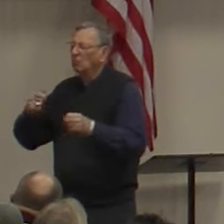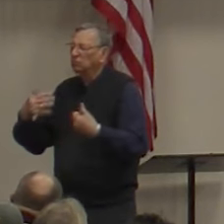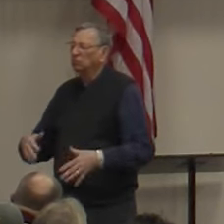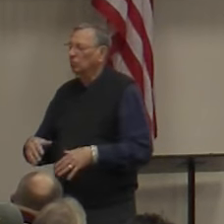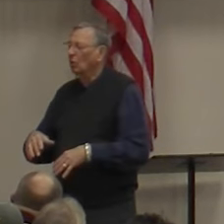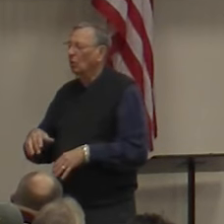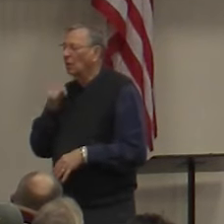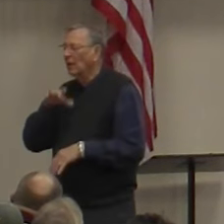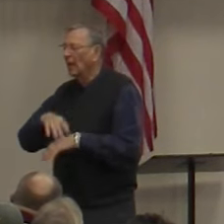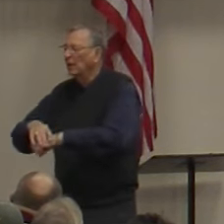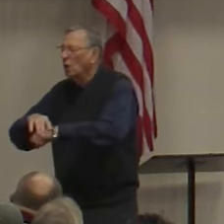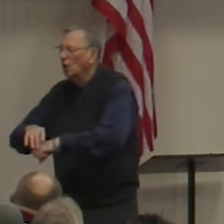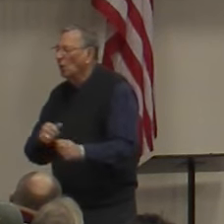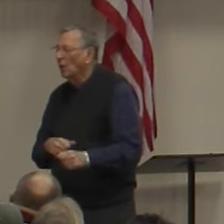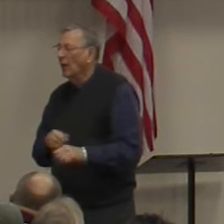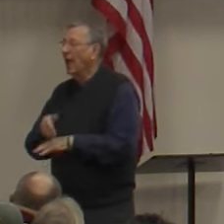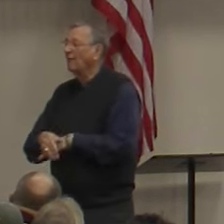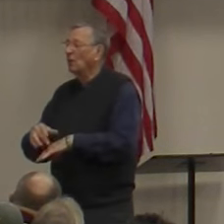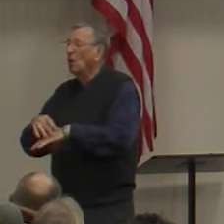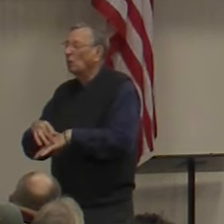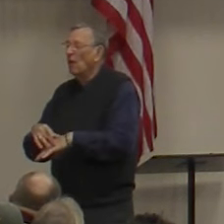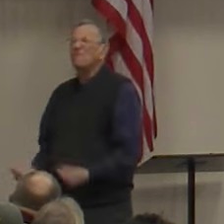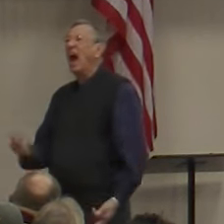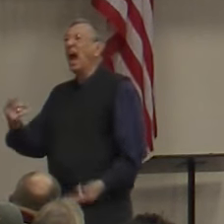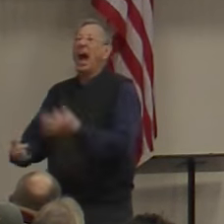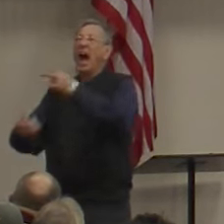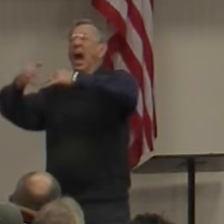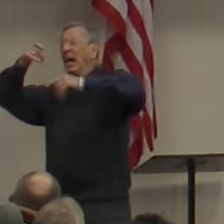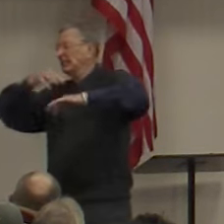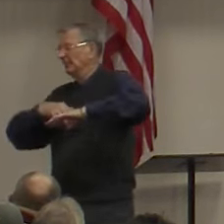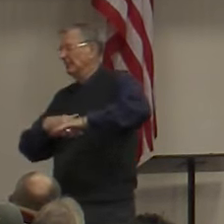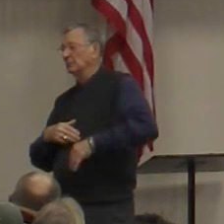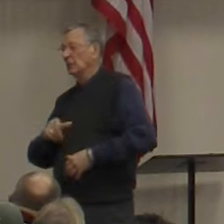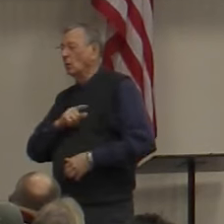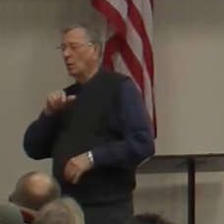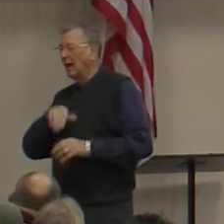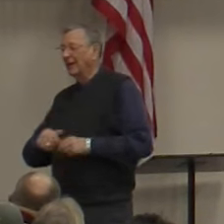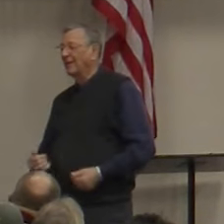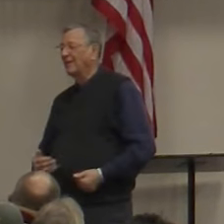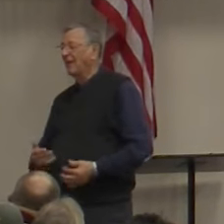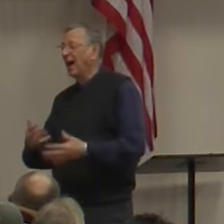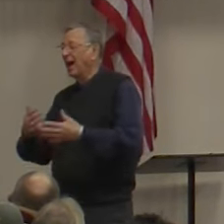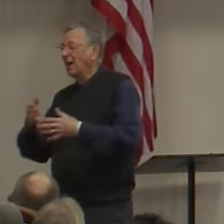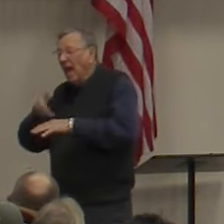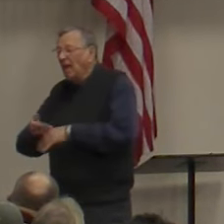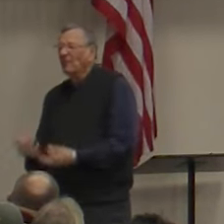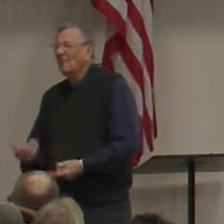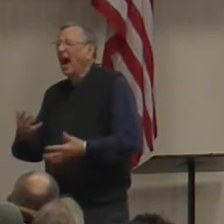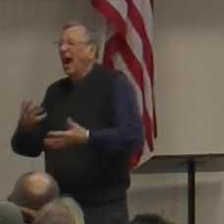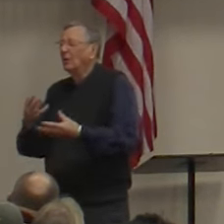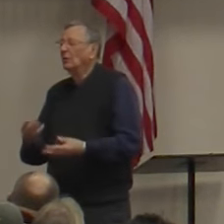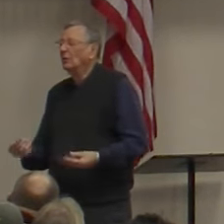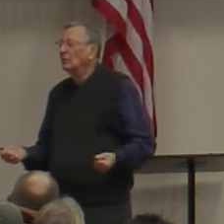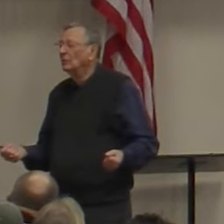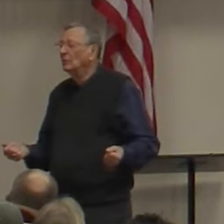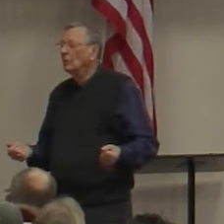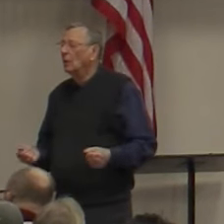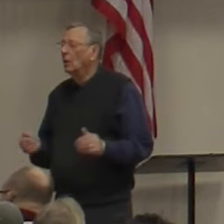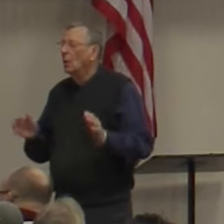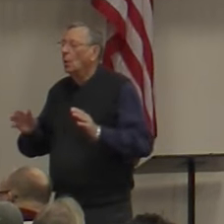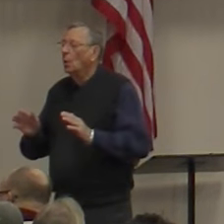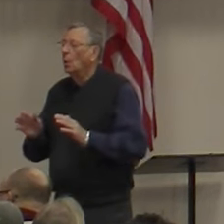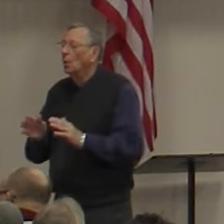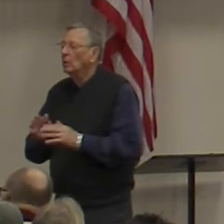not in the earthquake. And after the earthquake, a fire. But the Lord was not in the fire. And after the fire, the sound of a low